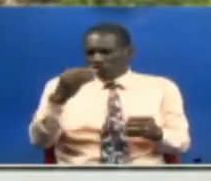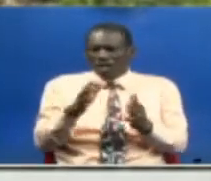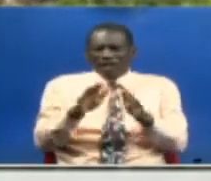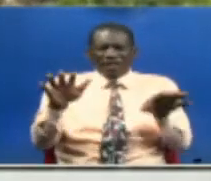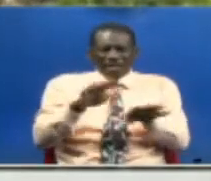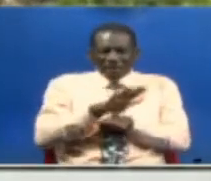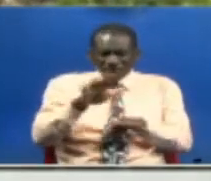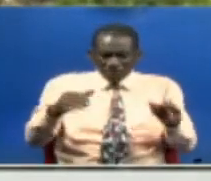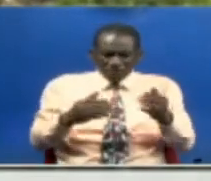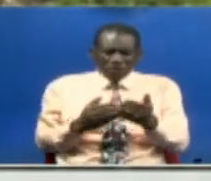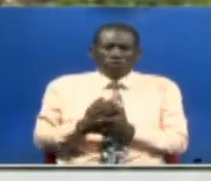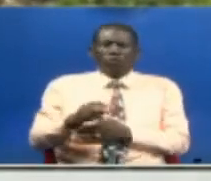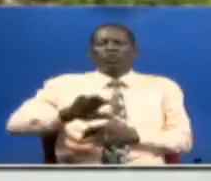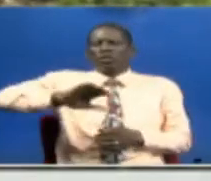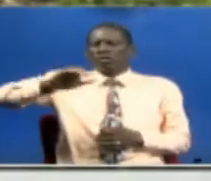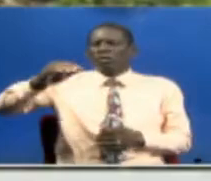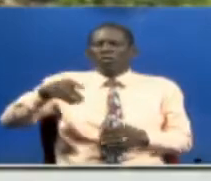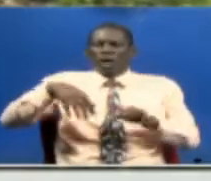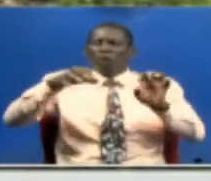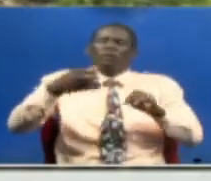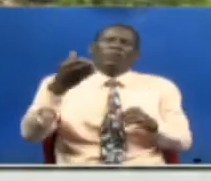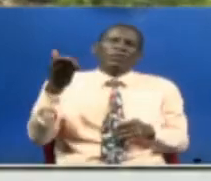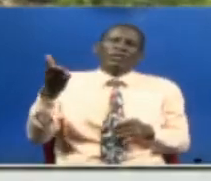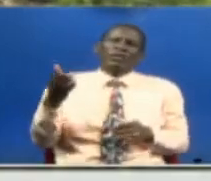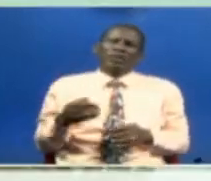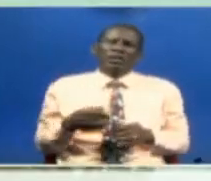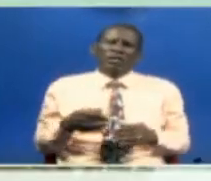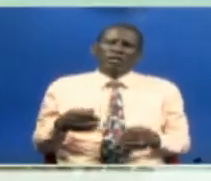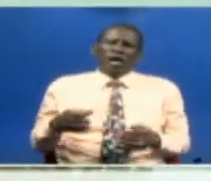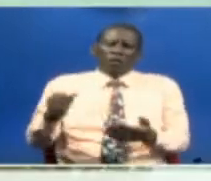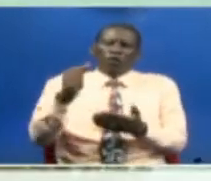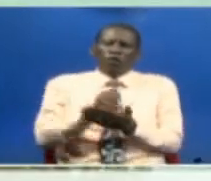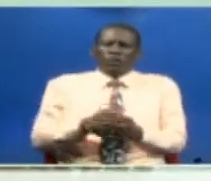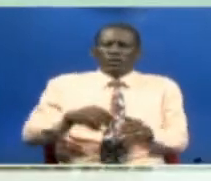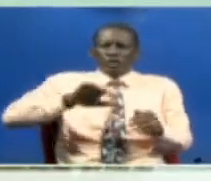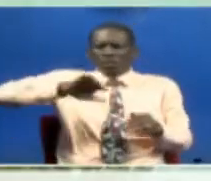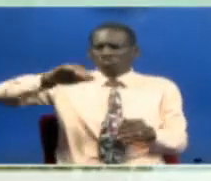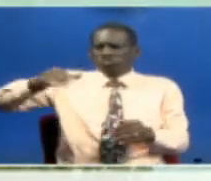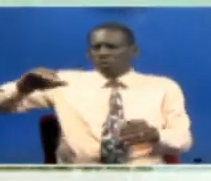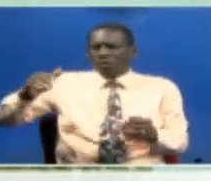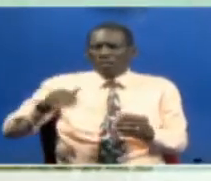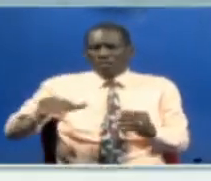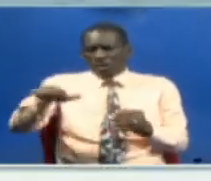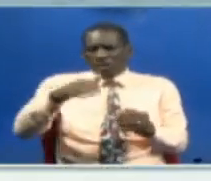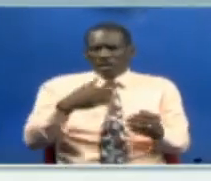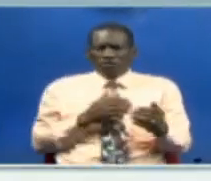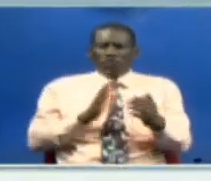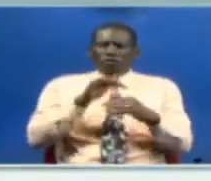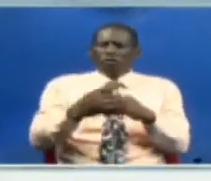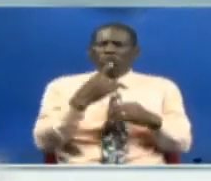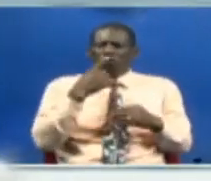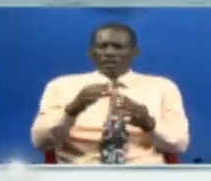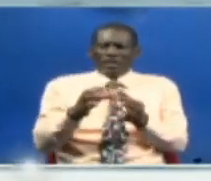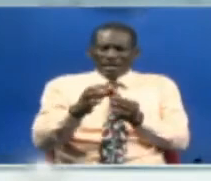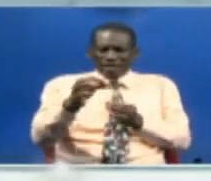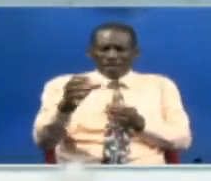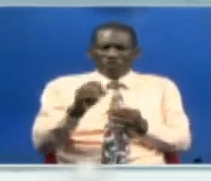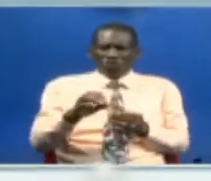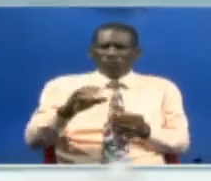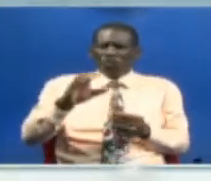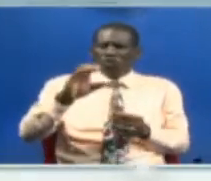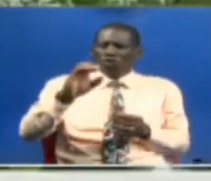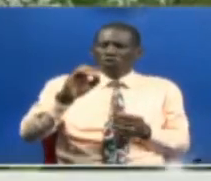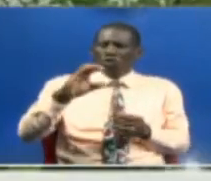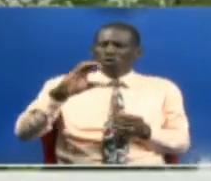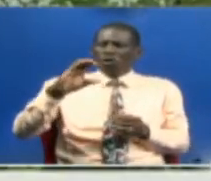kitu kupita, ndio shamba letu, ndio ofisi yetu ni bahari. The area has more than 100 hectares of octopus closures and